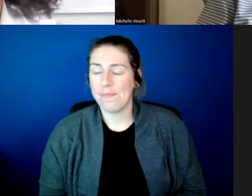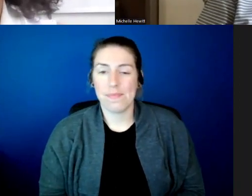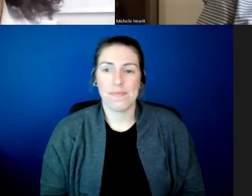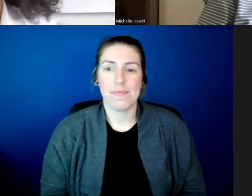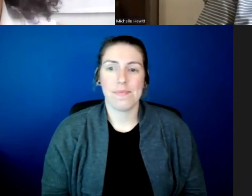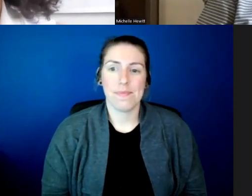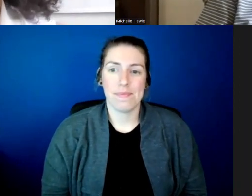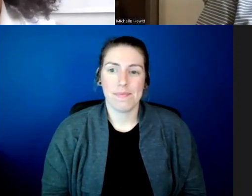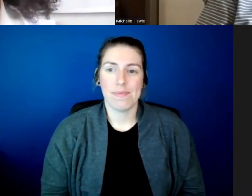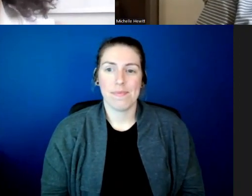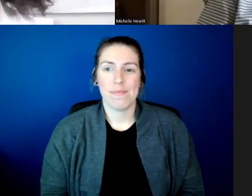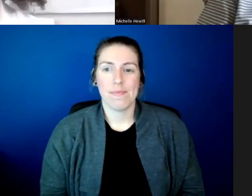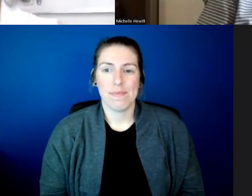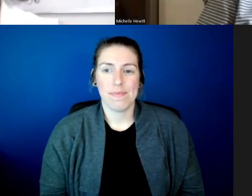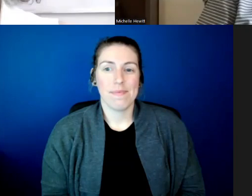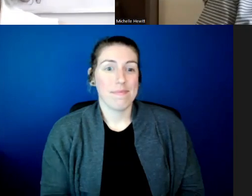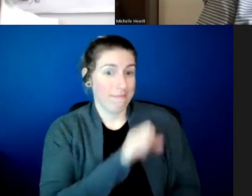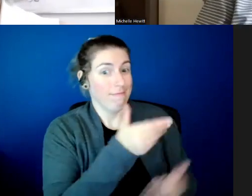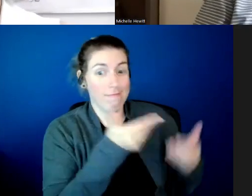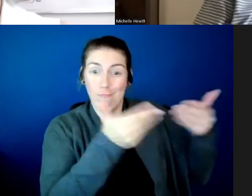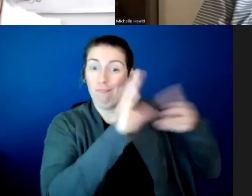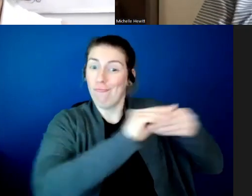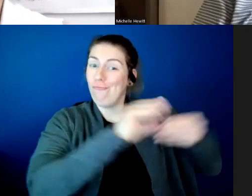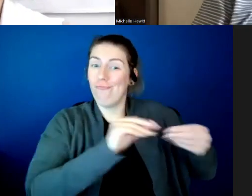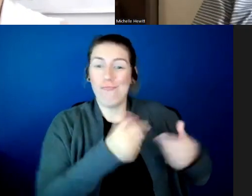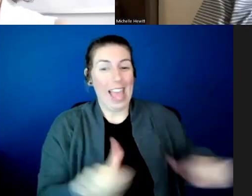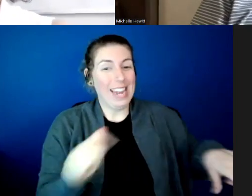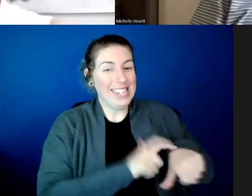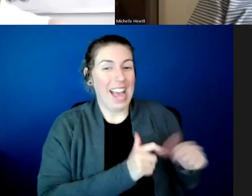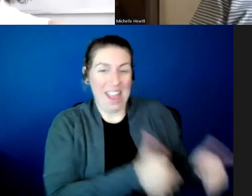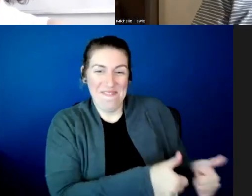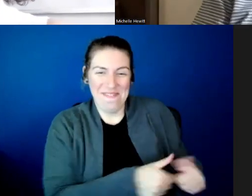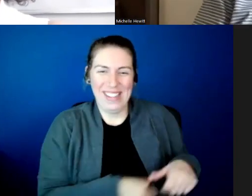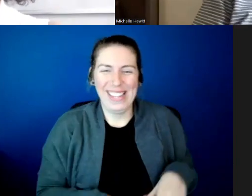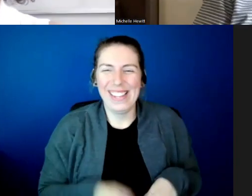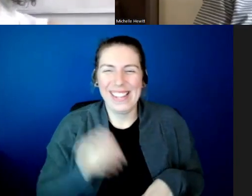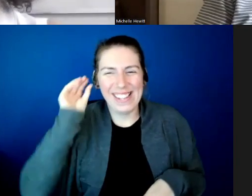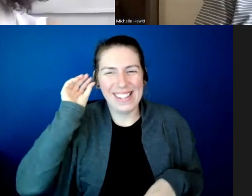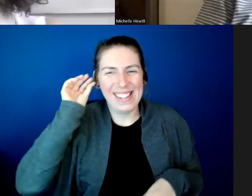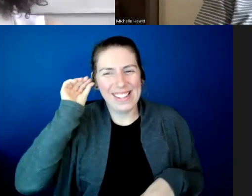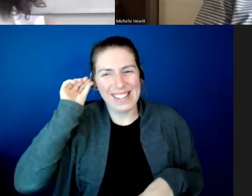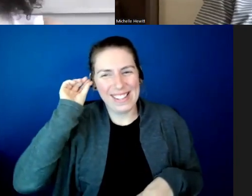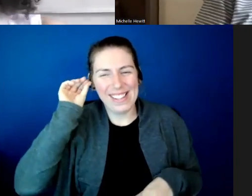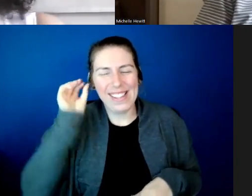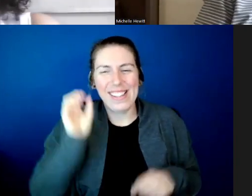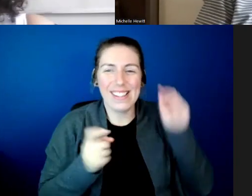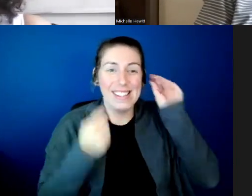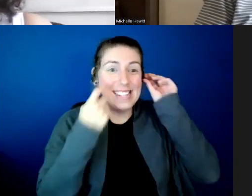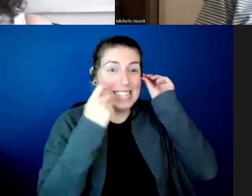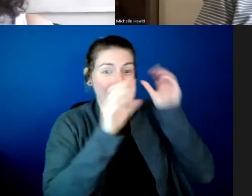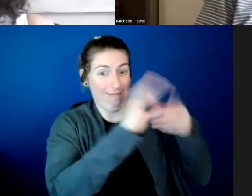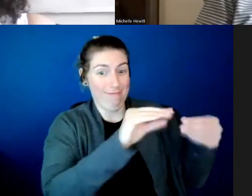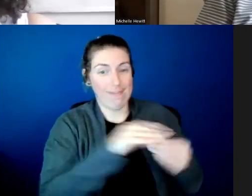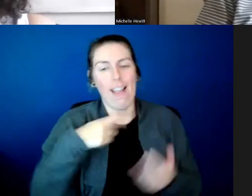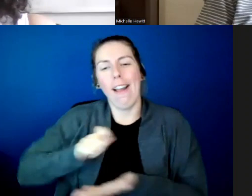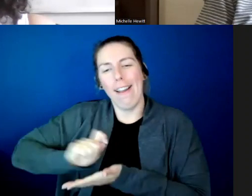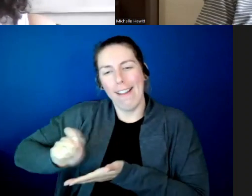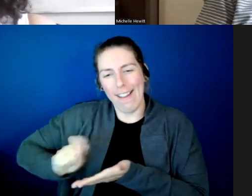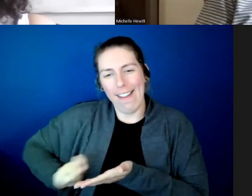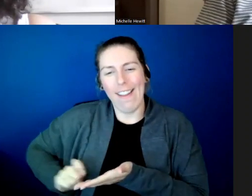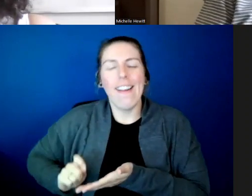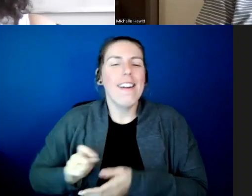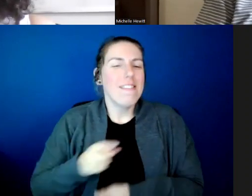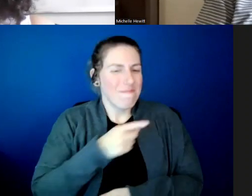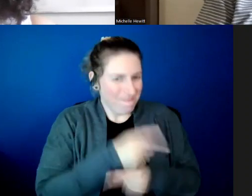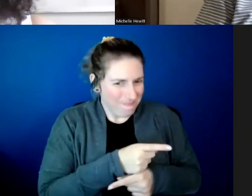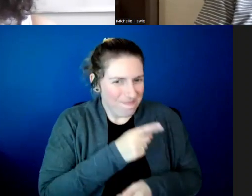Yes, no worries. Go on a rant anytime you want. As you were talking, I was writing in my notes about,